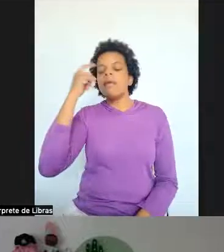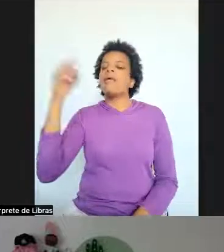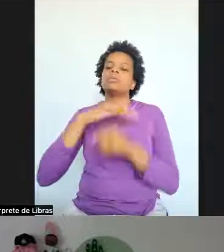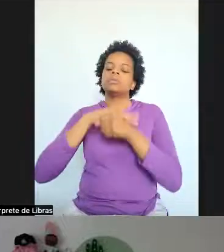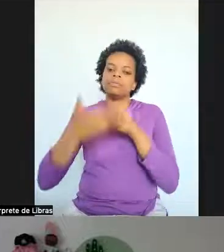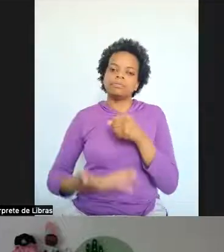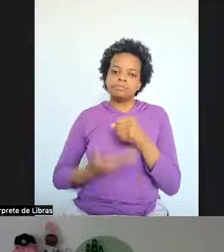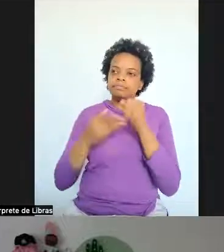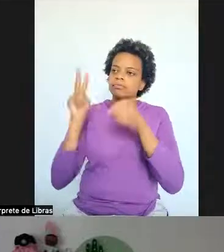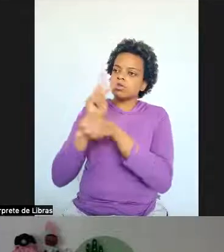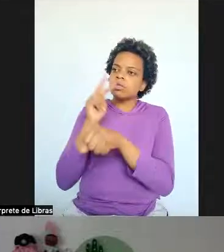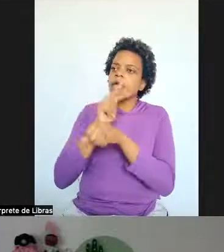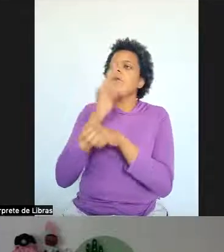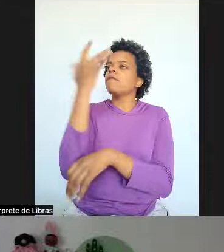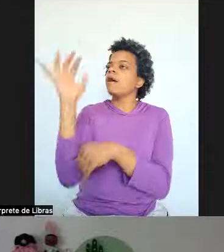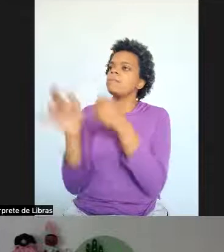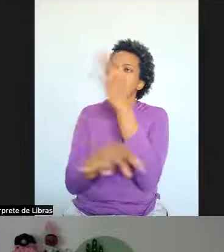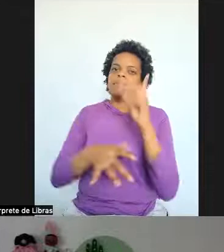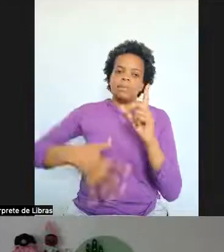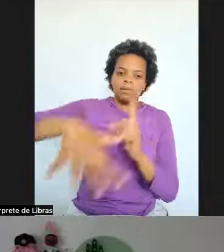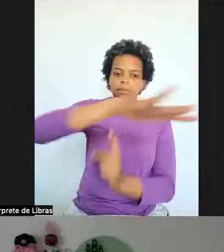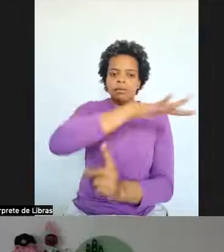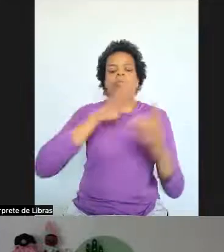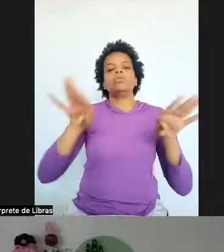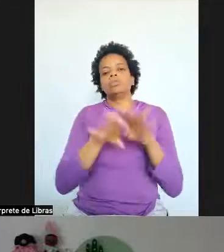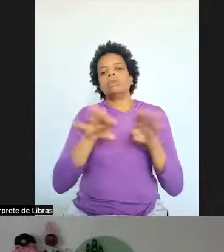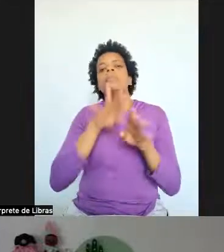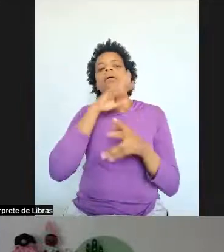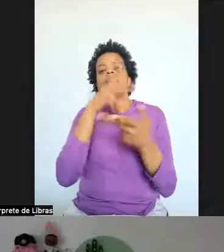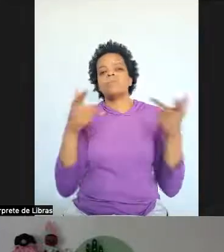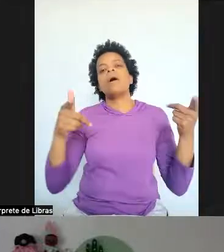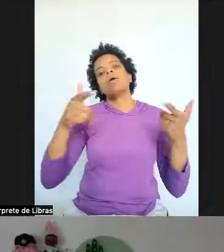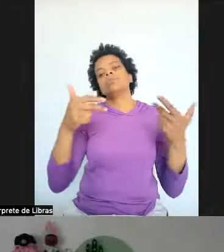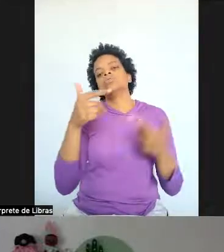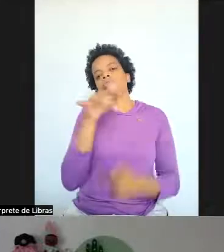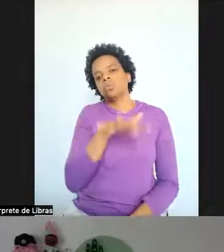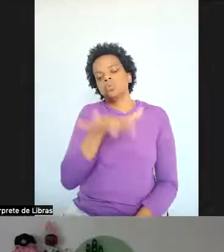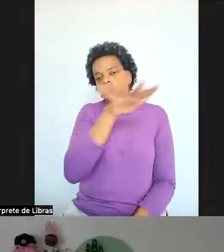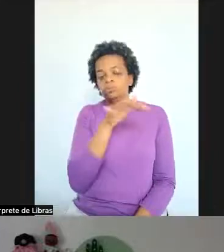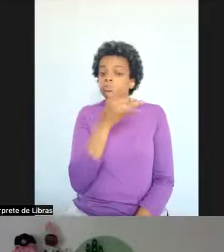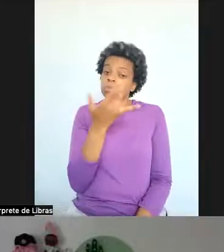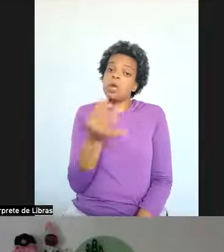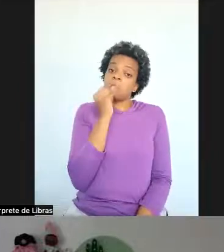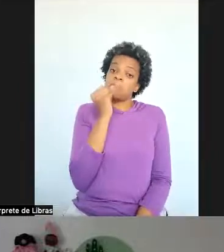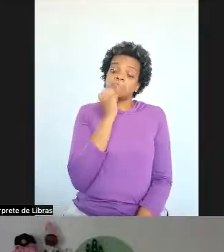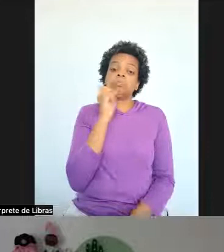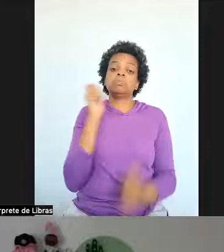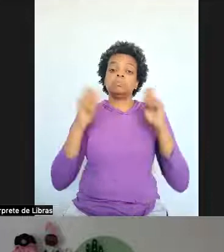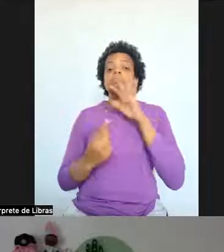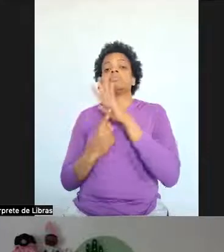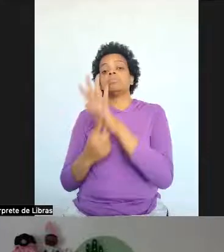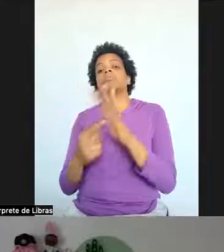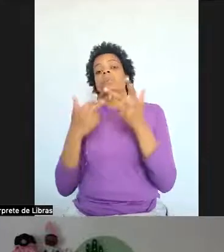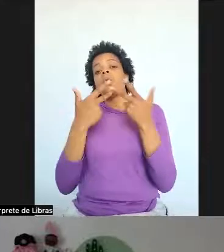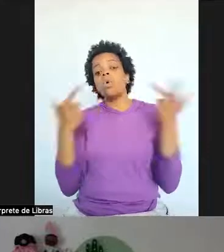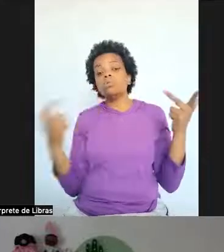in Brazil, both for species and environments and the whole environment chain. These are only a few